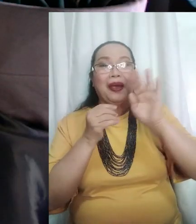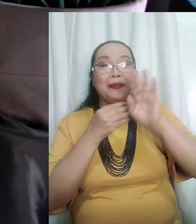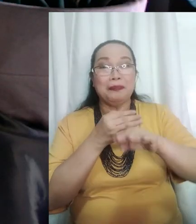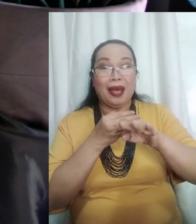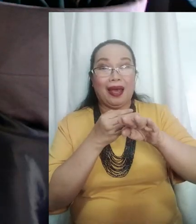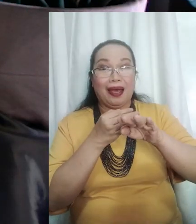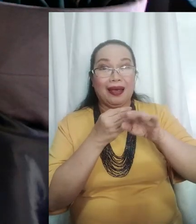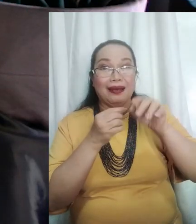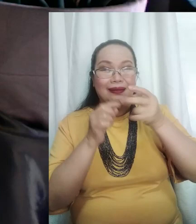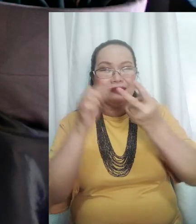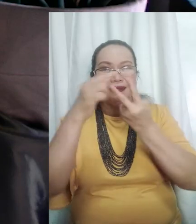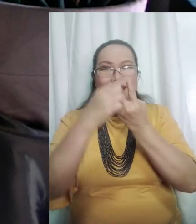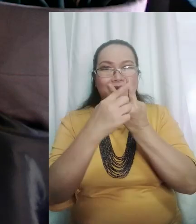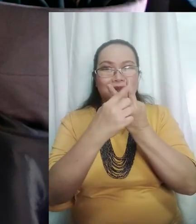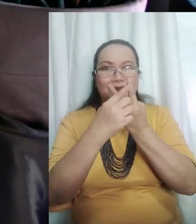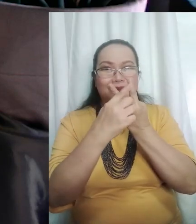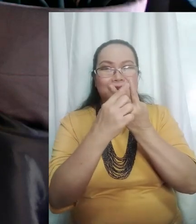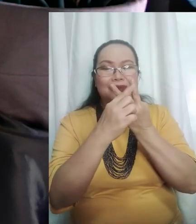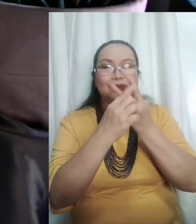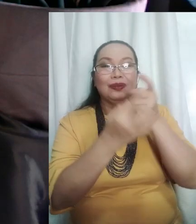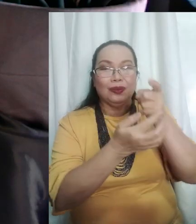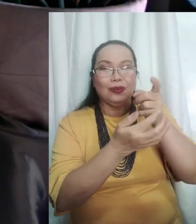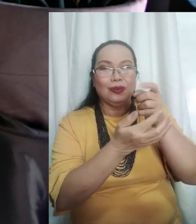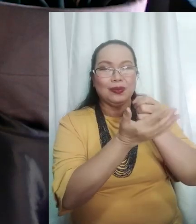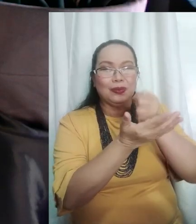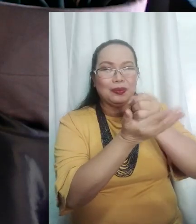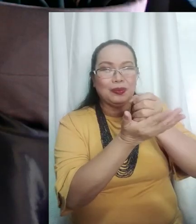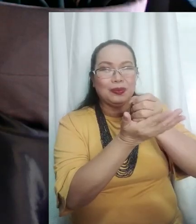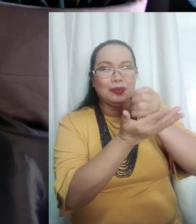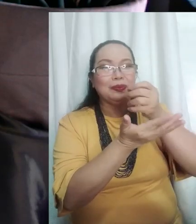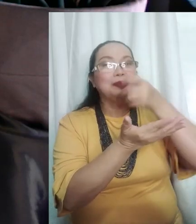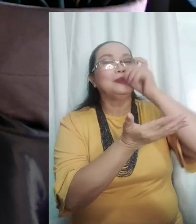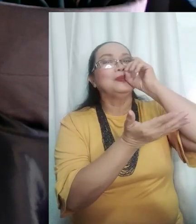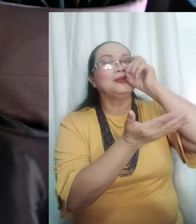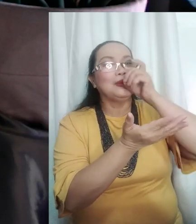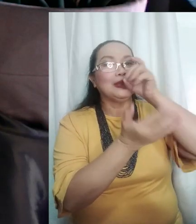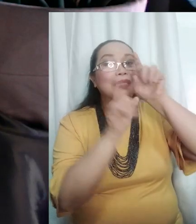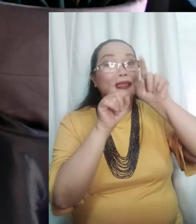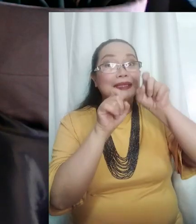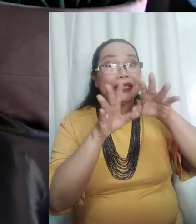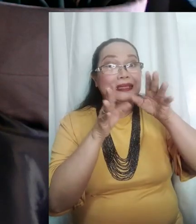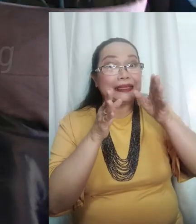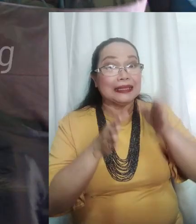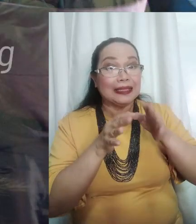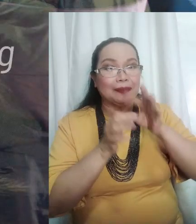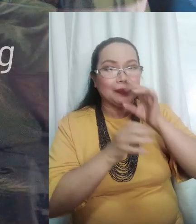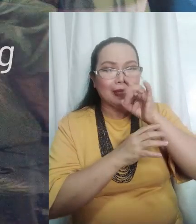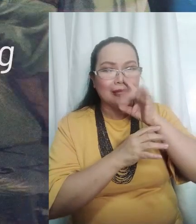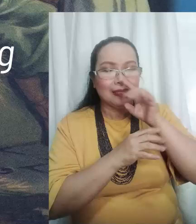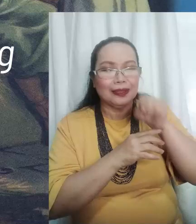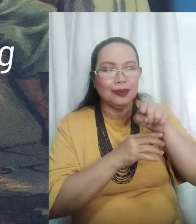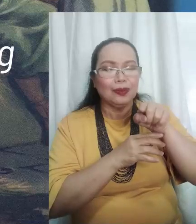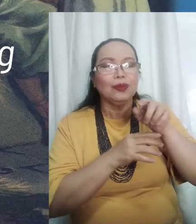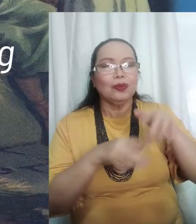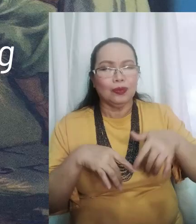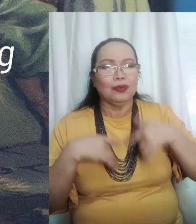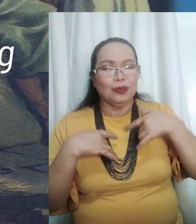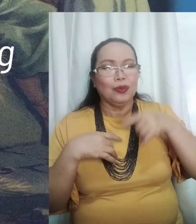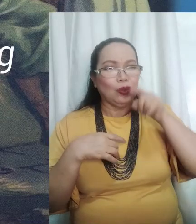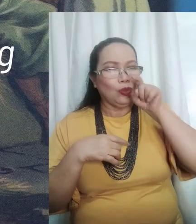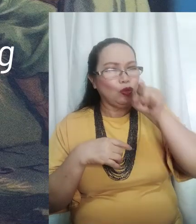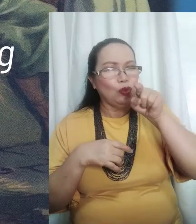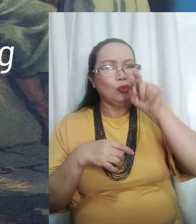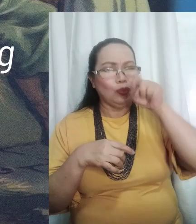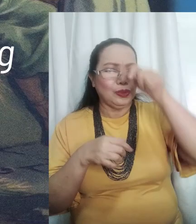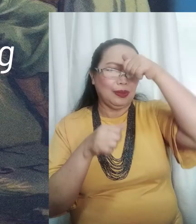put Pharaoh's cup in his hand, just as you used to do when you were his cupbearer. But when all goes well with you, remember